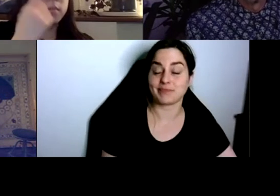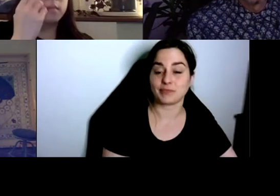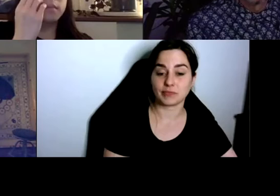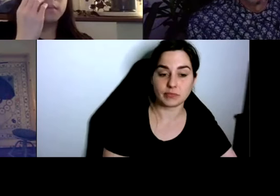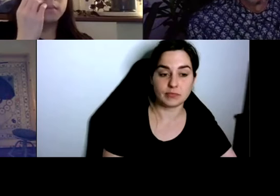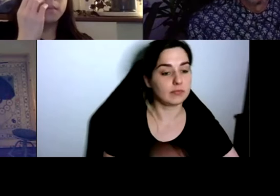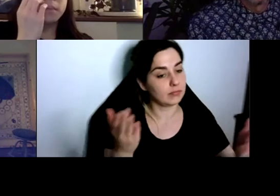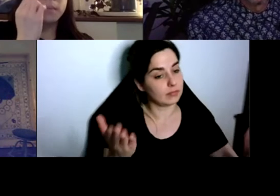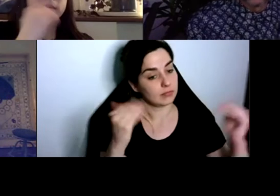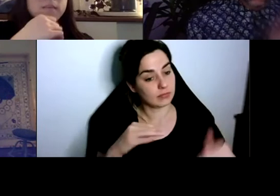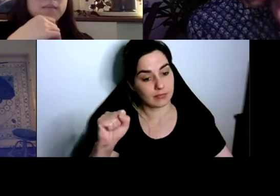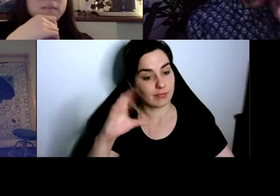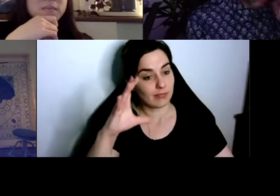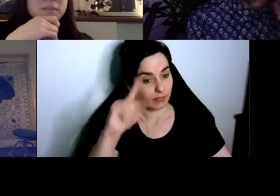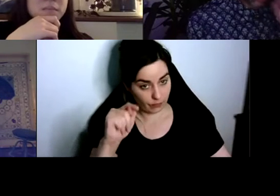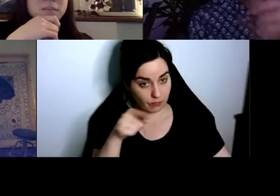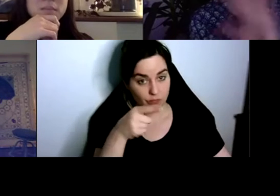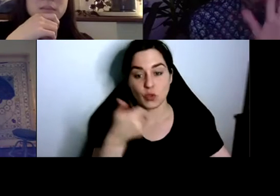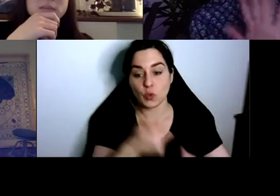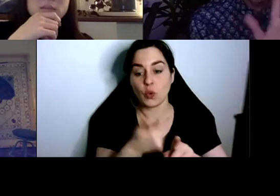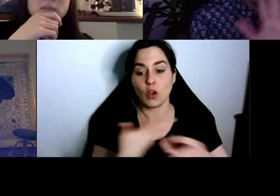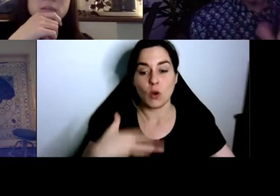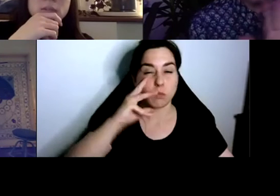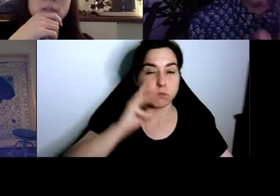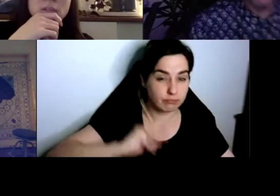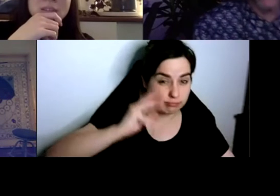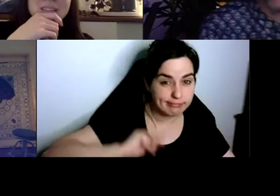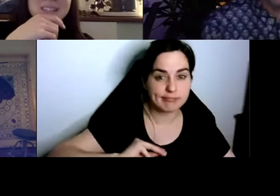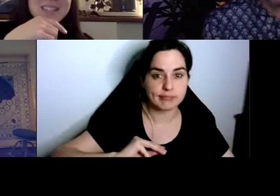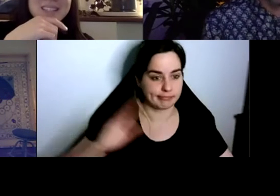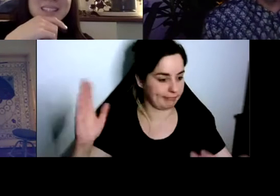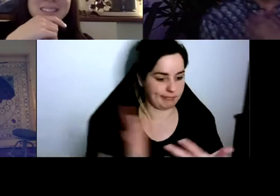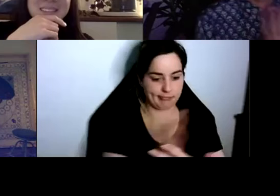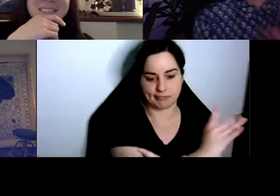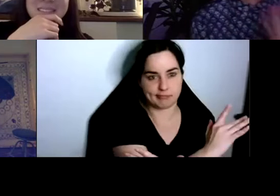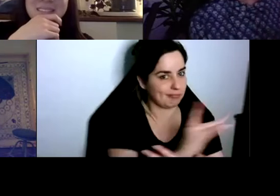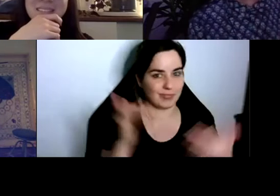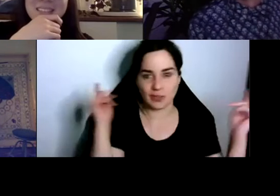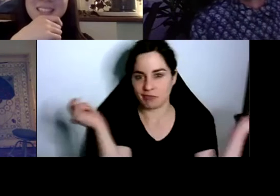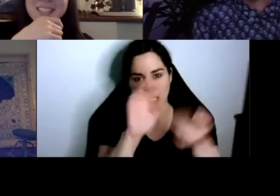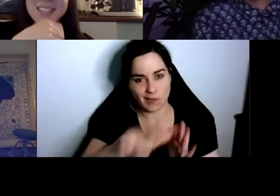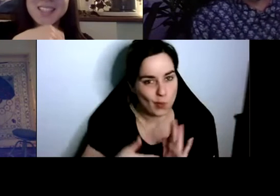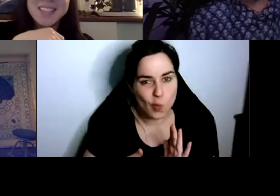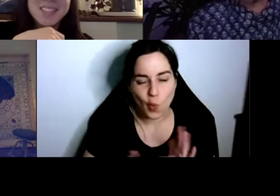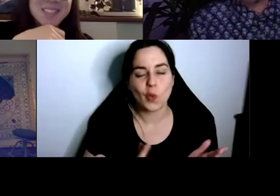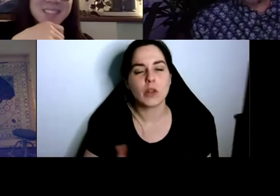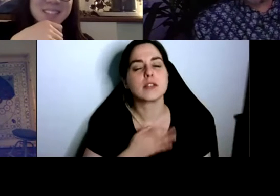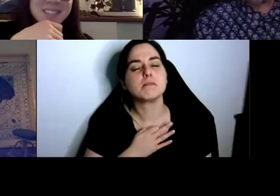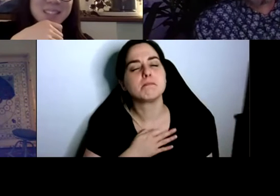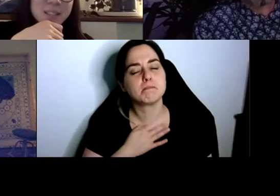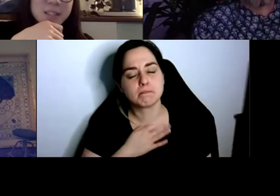Scott, you have so much experience over this festival spectrum. I'm wondering,